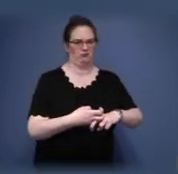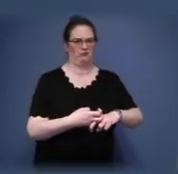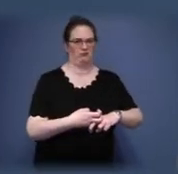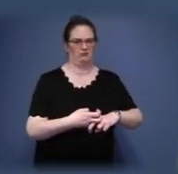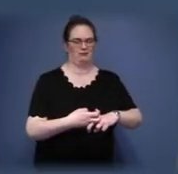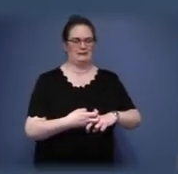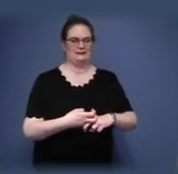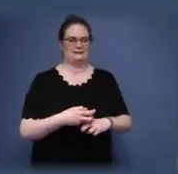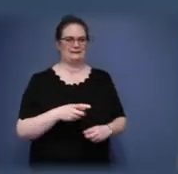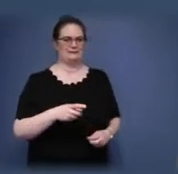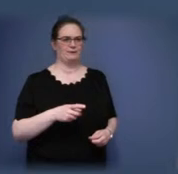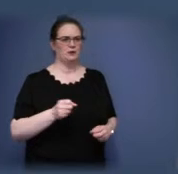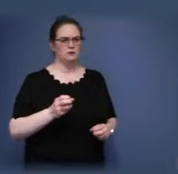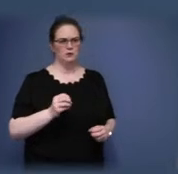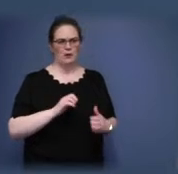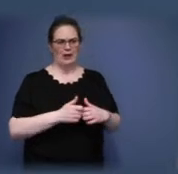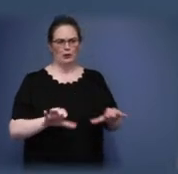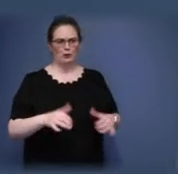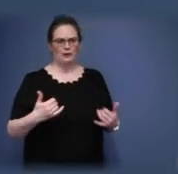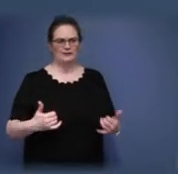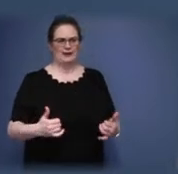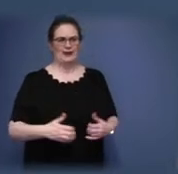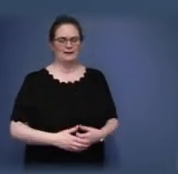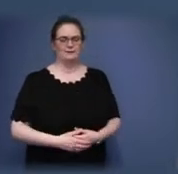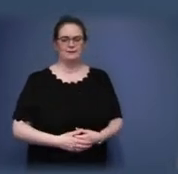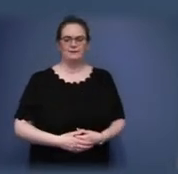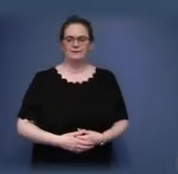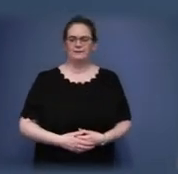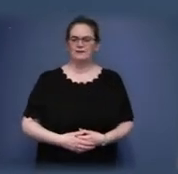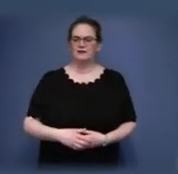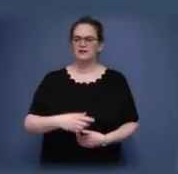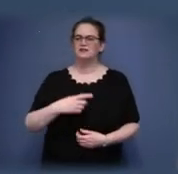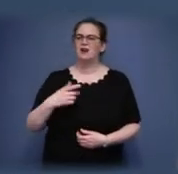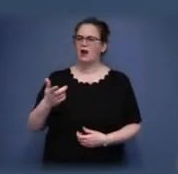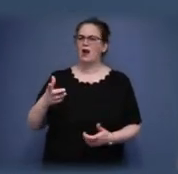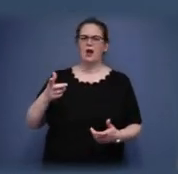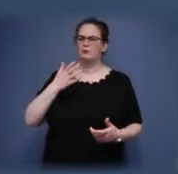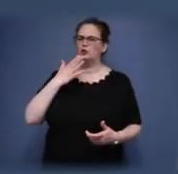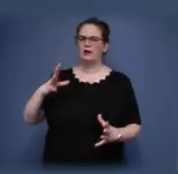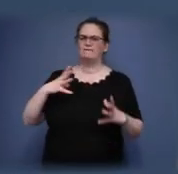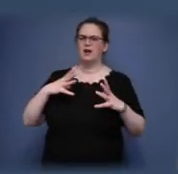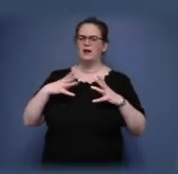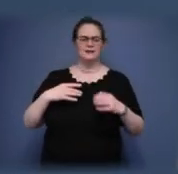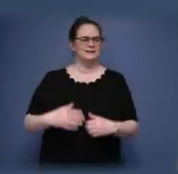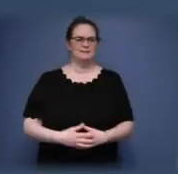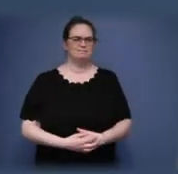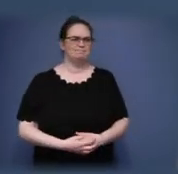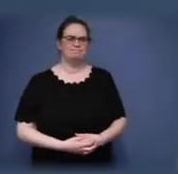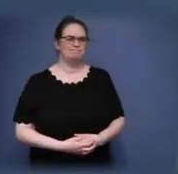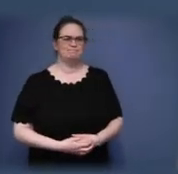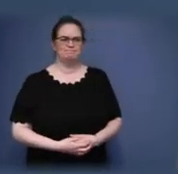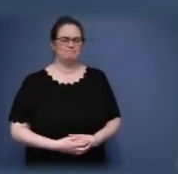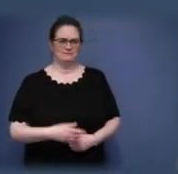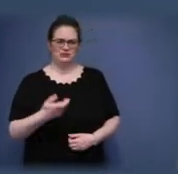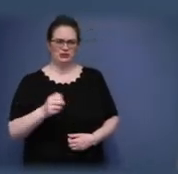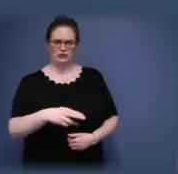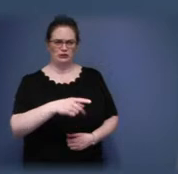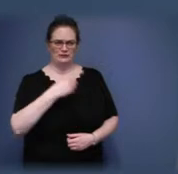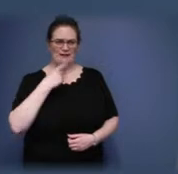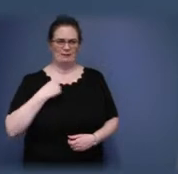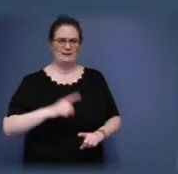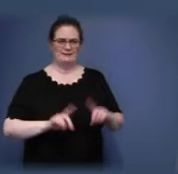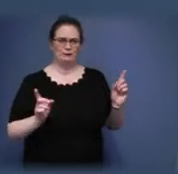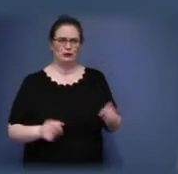I said, so how are you doing today? And she said, I'm good, I'm fine. And I said, you know, Ginger sang